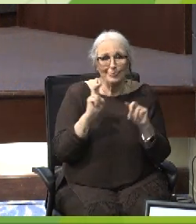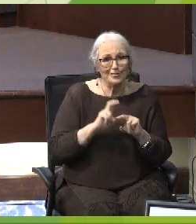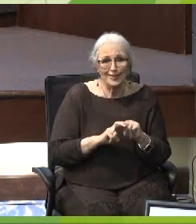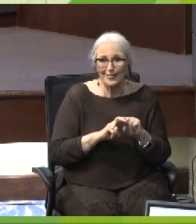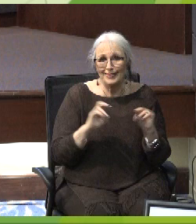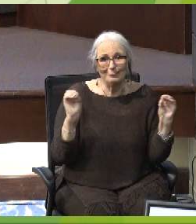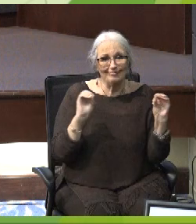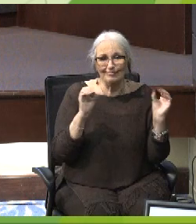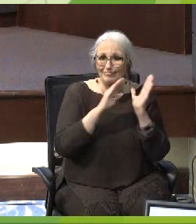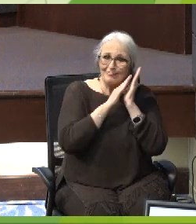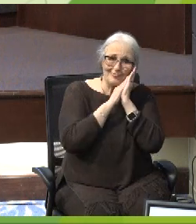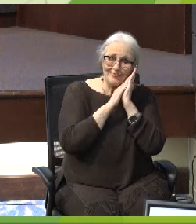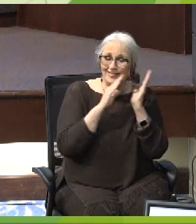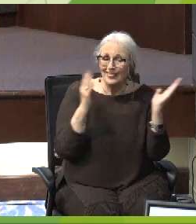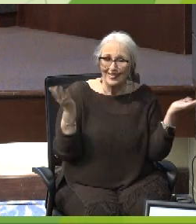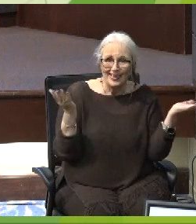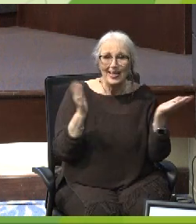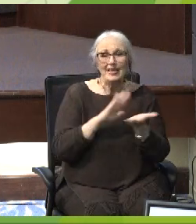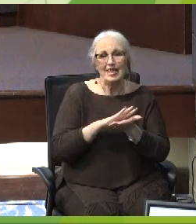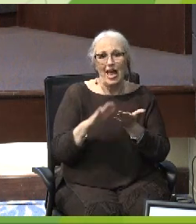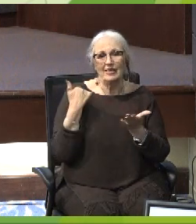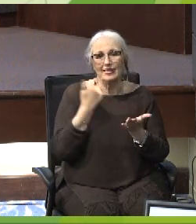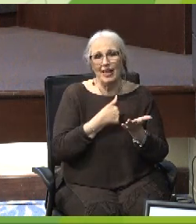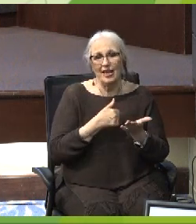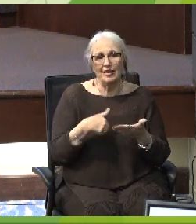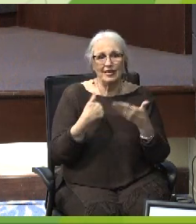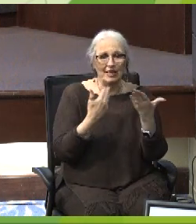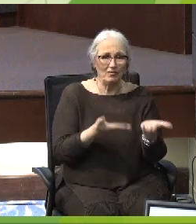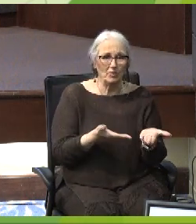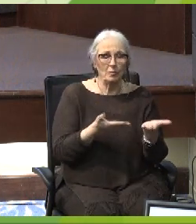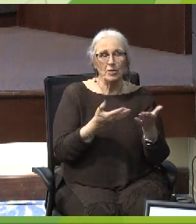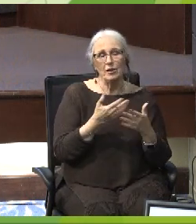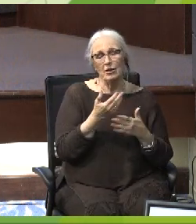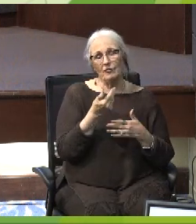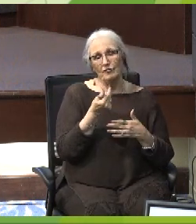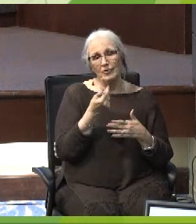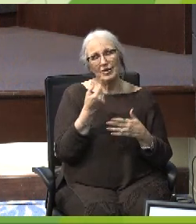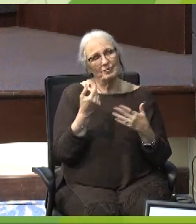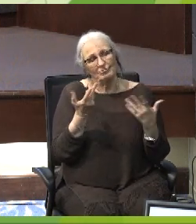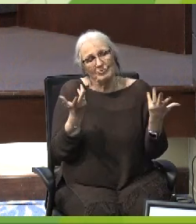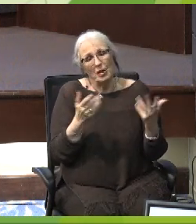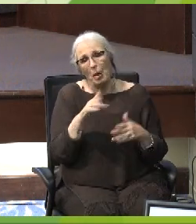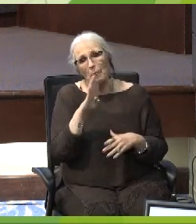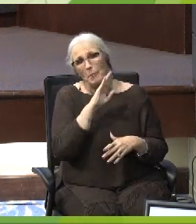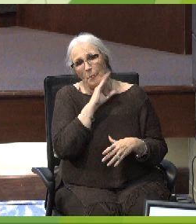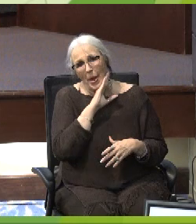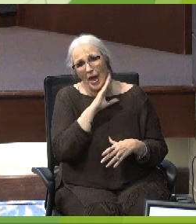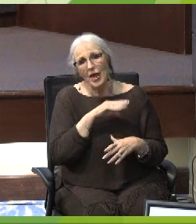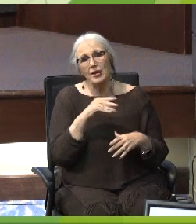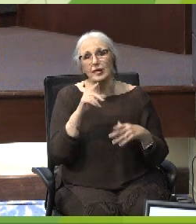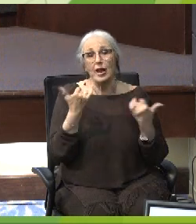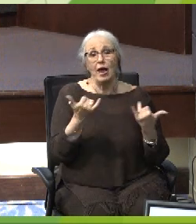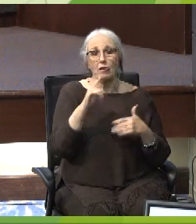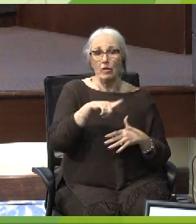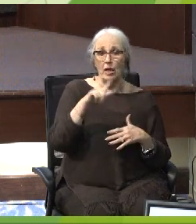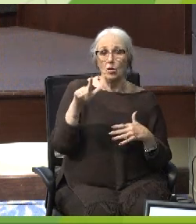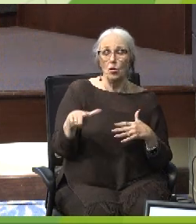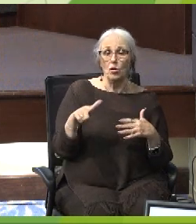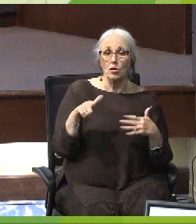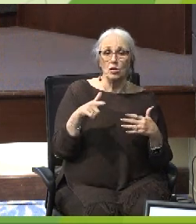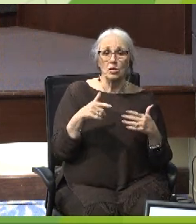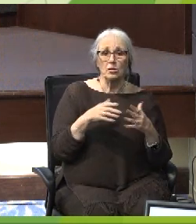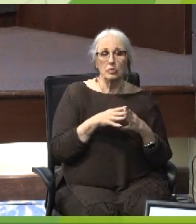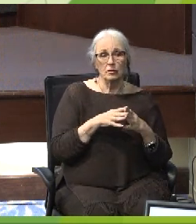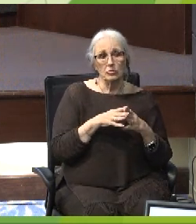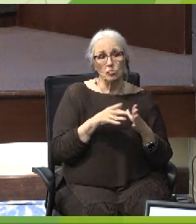on or sleep on. So it's very nice for us to be able to provide at least a bed. Landlords now are